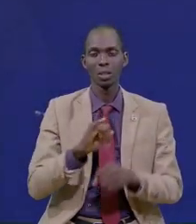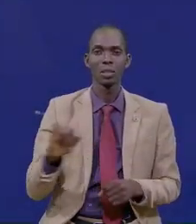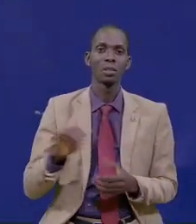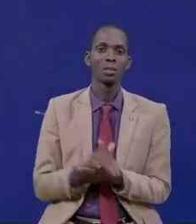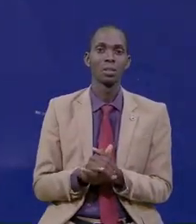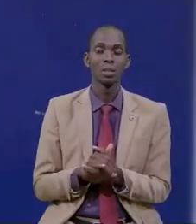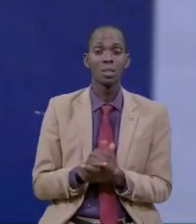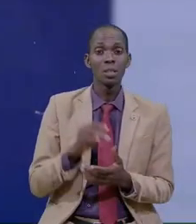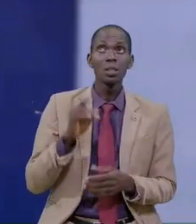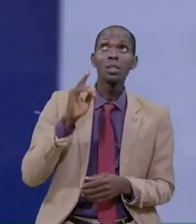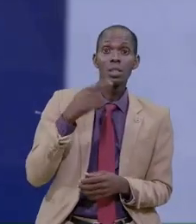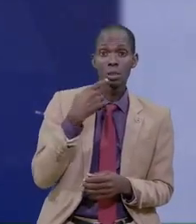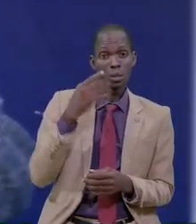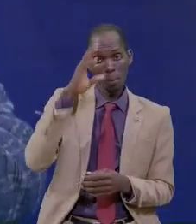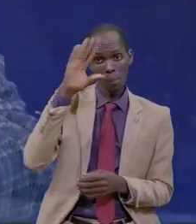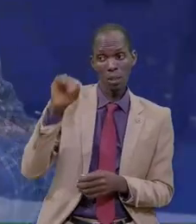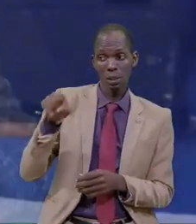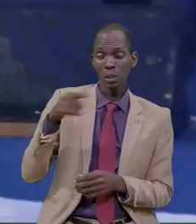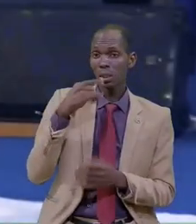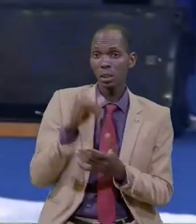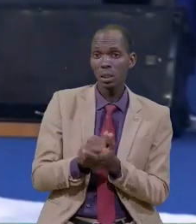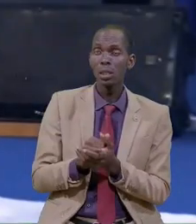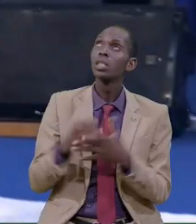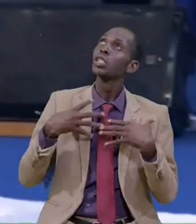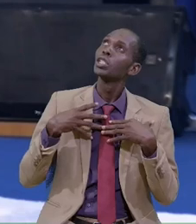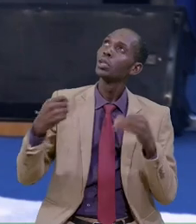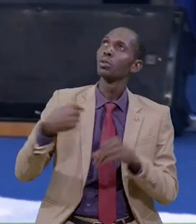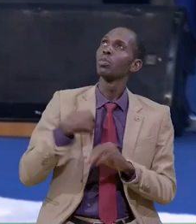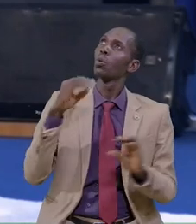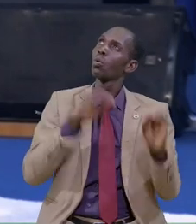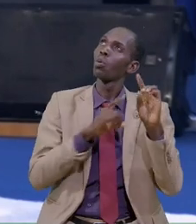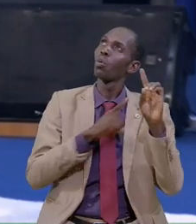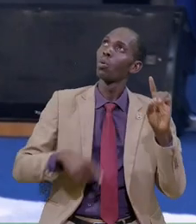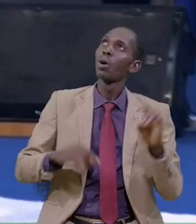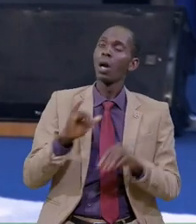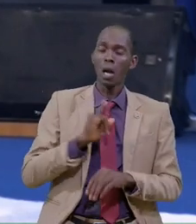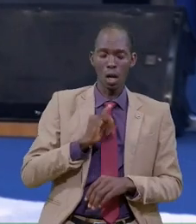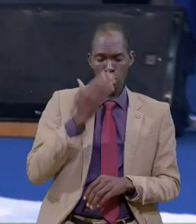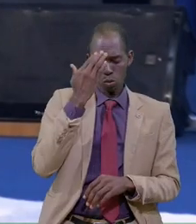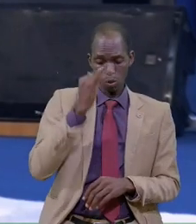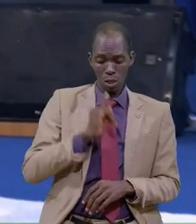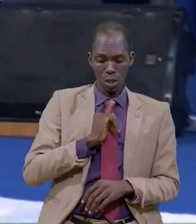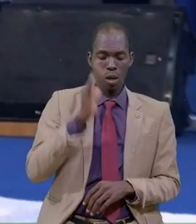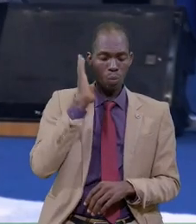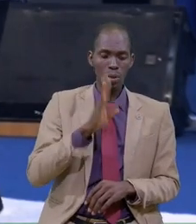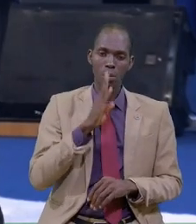He said, heal me, O Lord, and I know I shall be